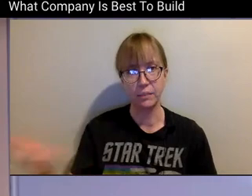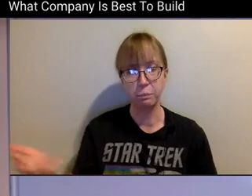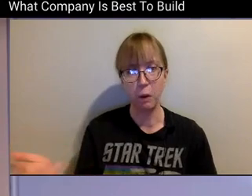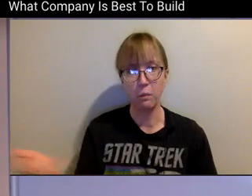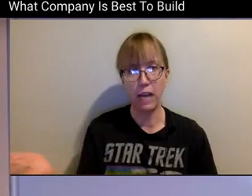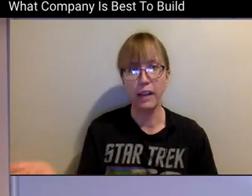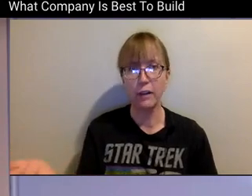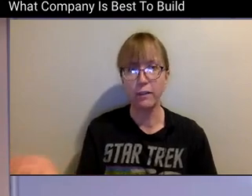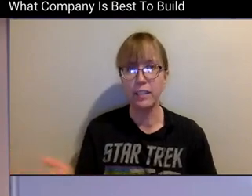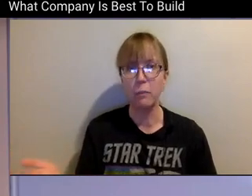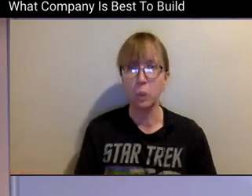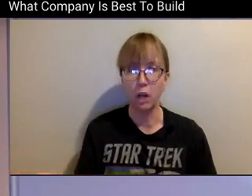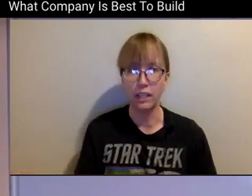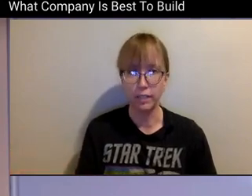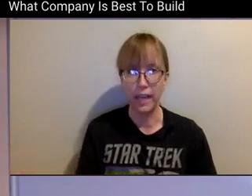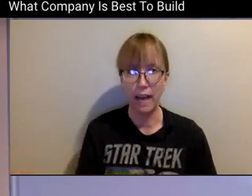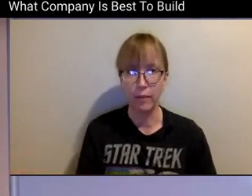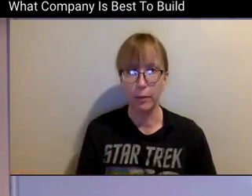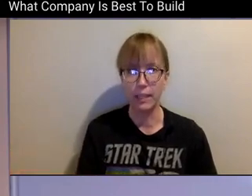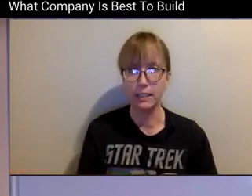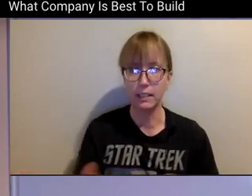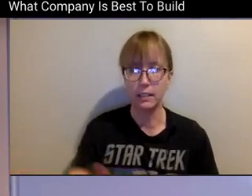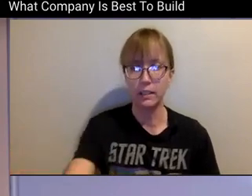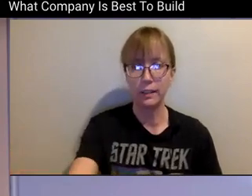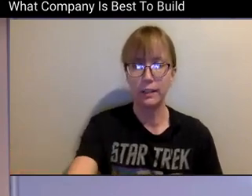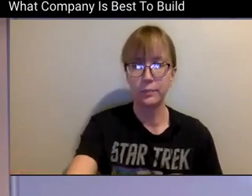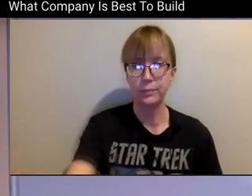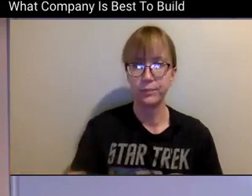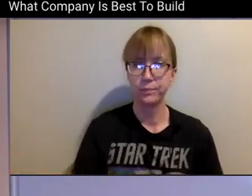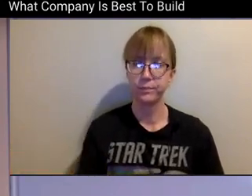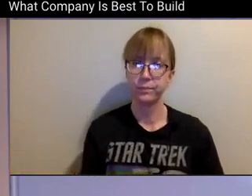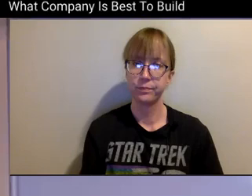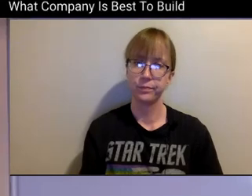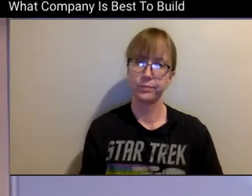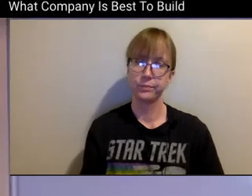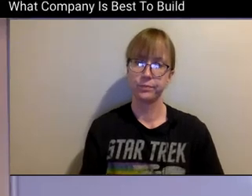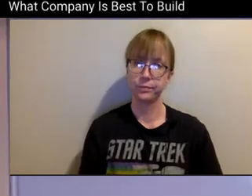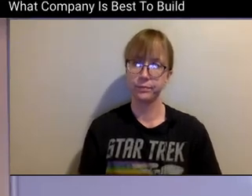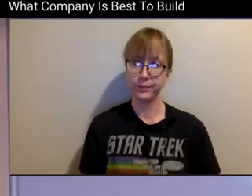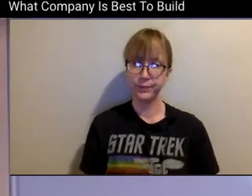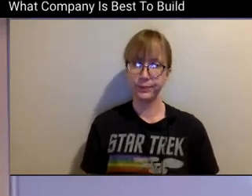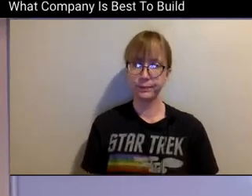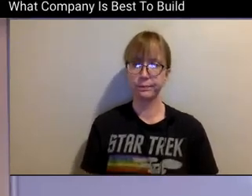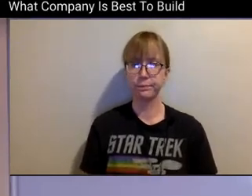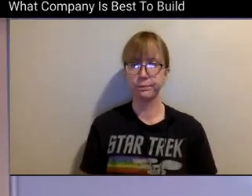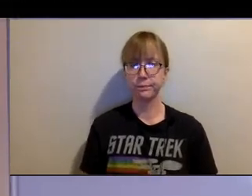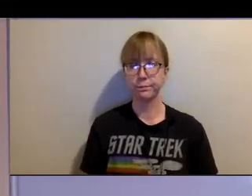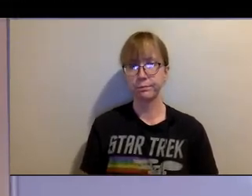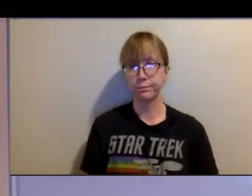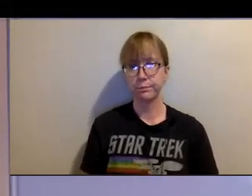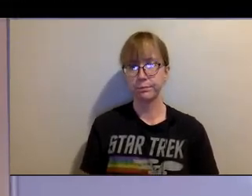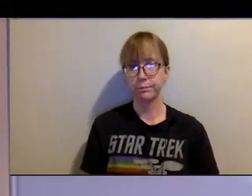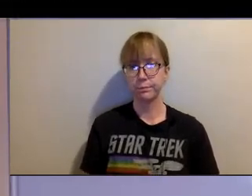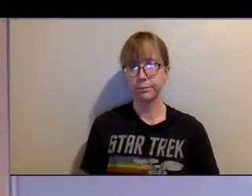like eyeliner of the same quality for like half the price. Address, and you have to fix so that it doesn't